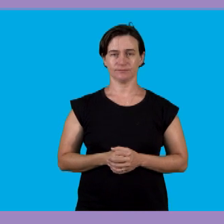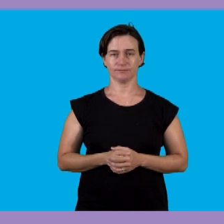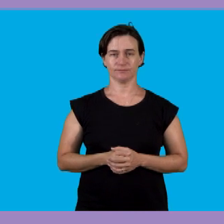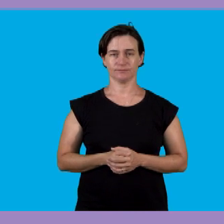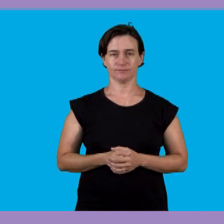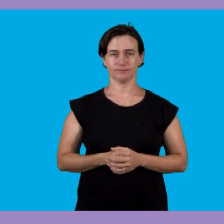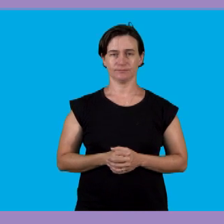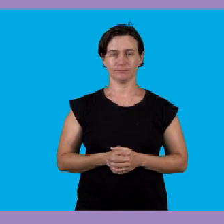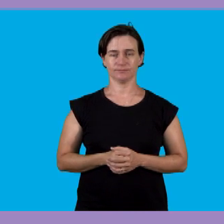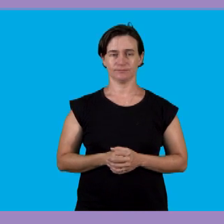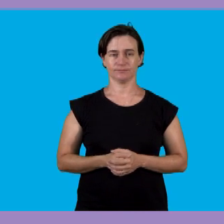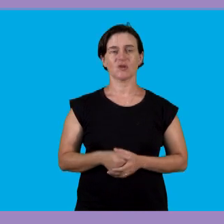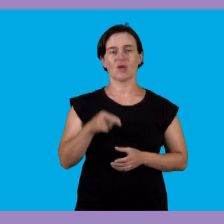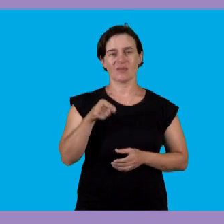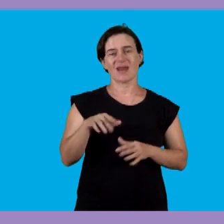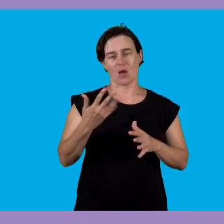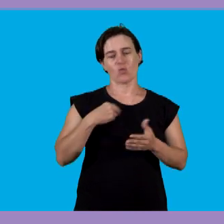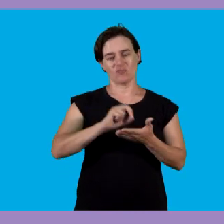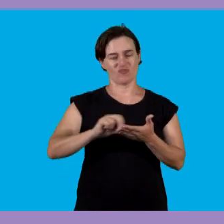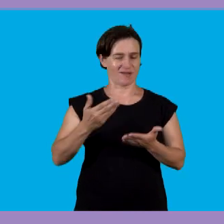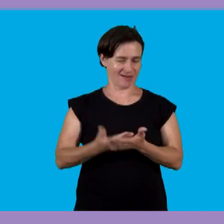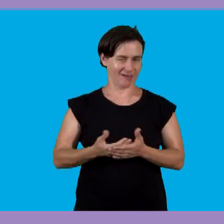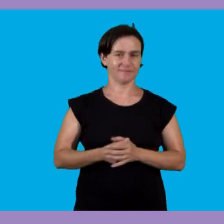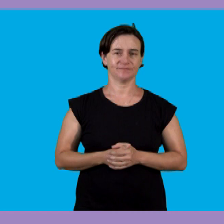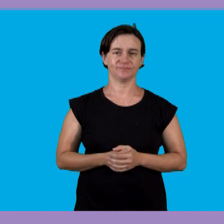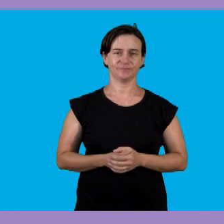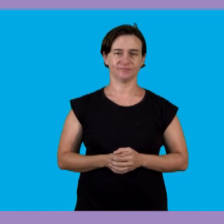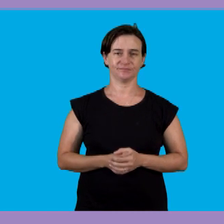that can be our expression there.